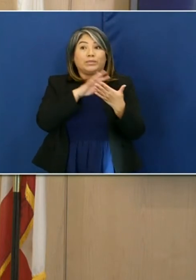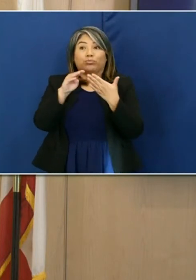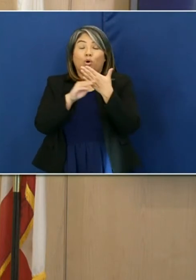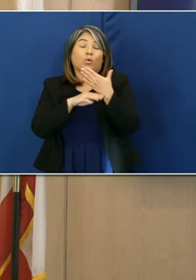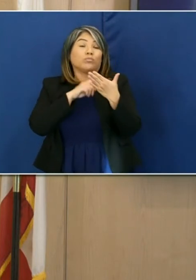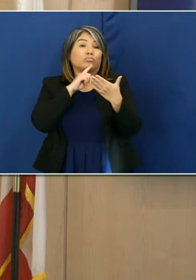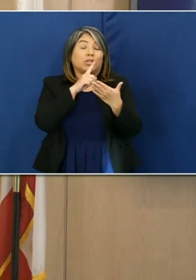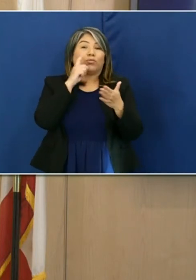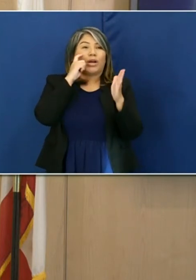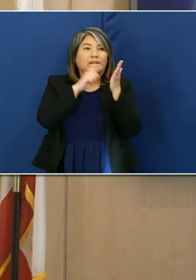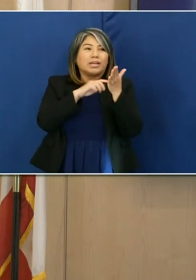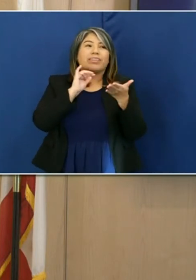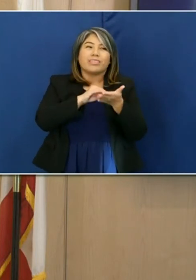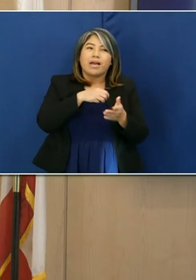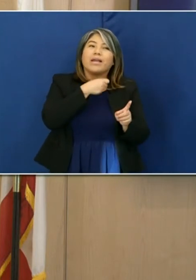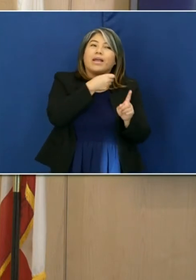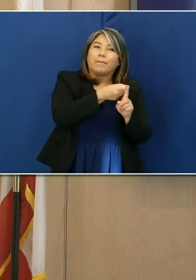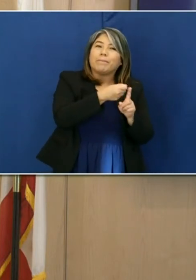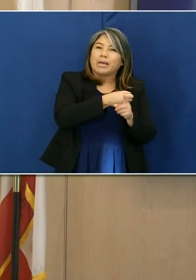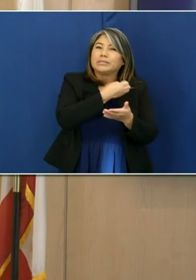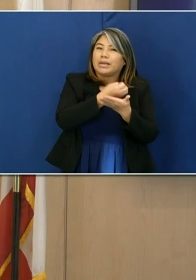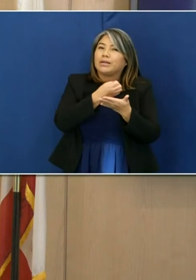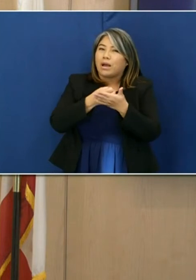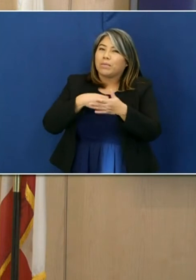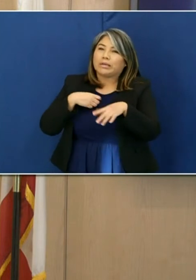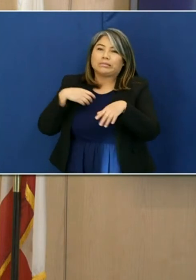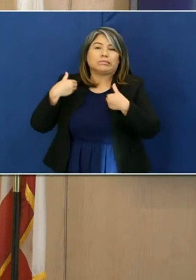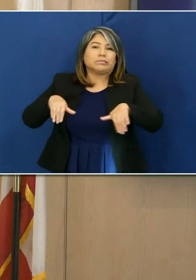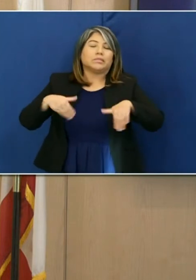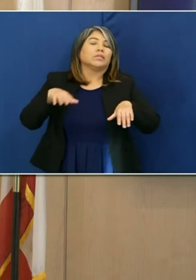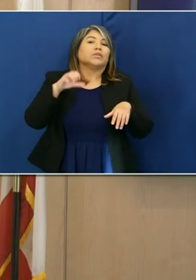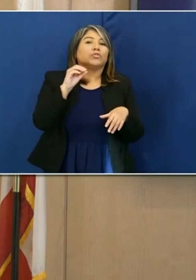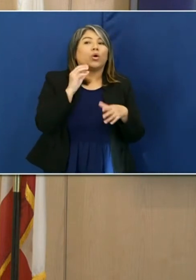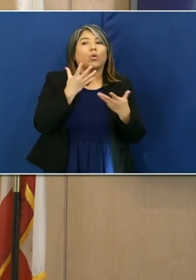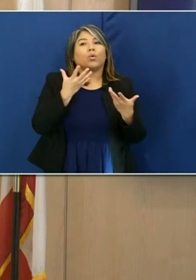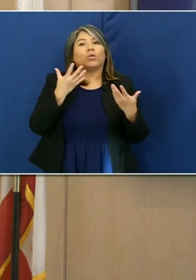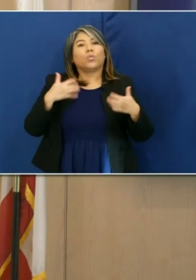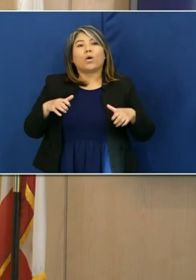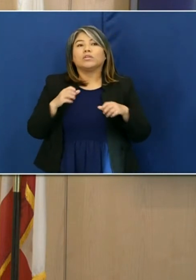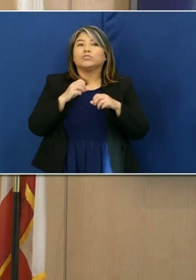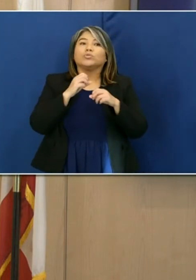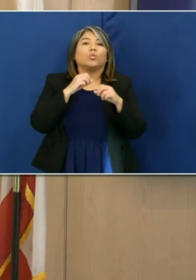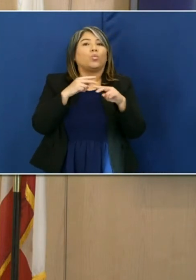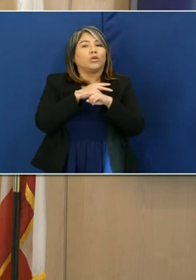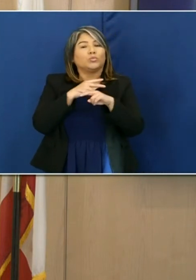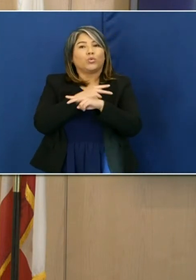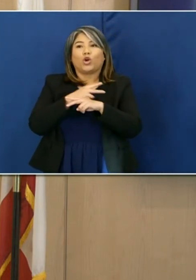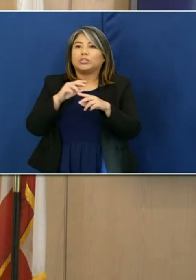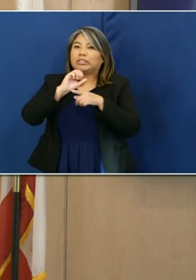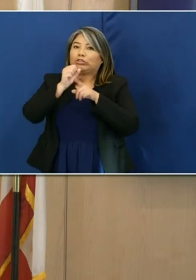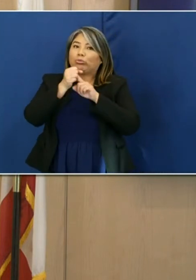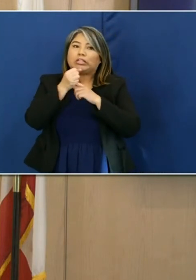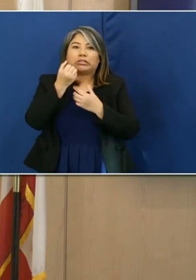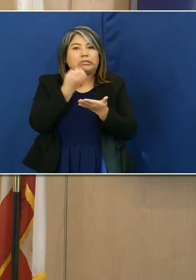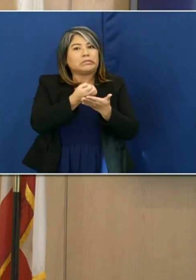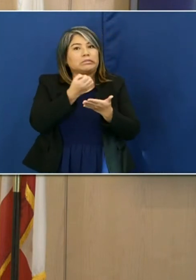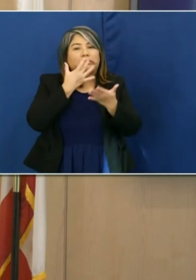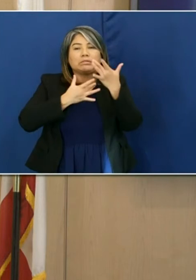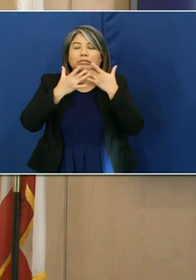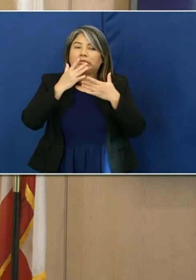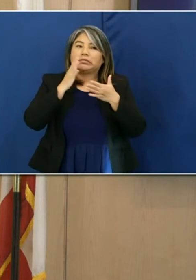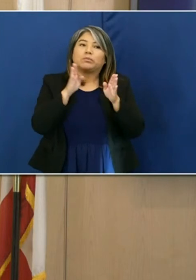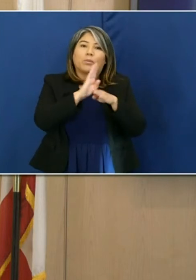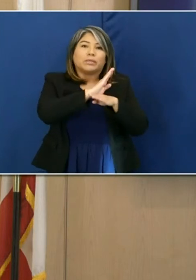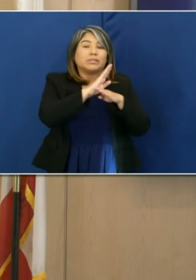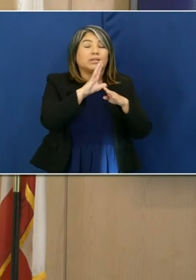had on our small businesses. And the efforts that are designed to not make the situation worse certainly are hurting,